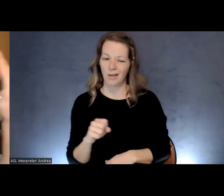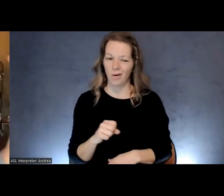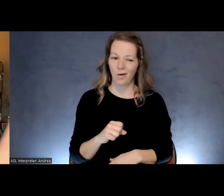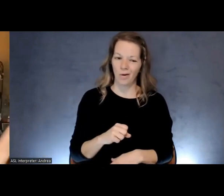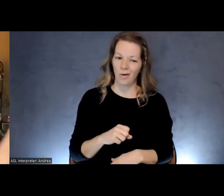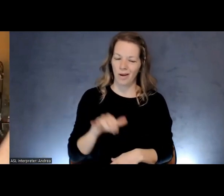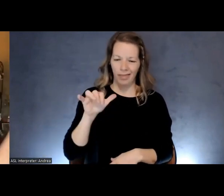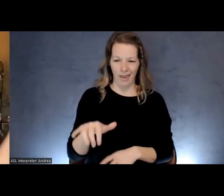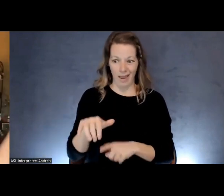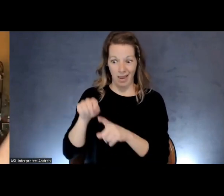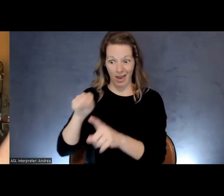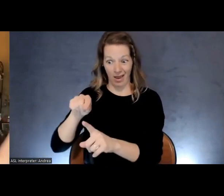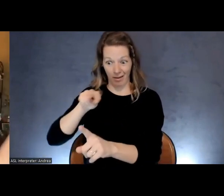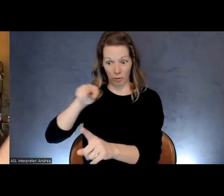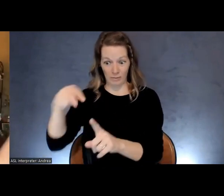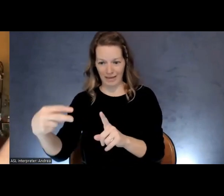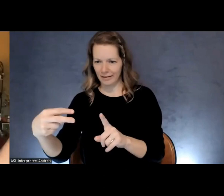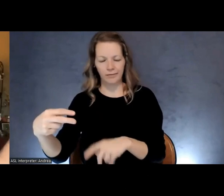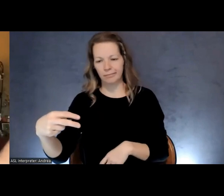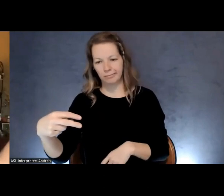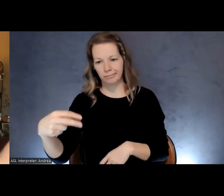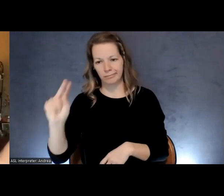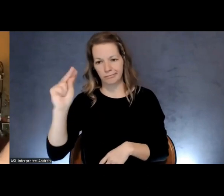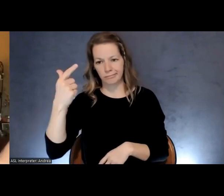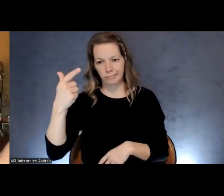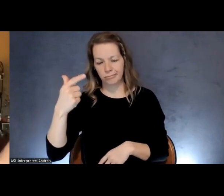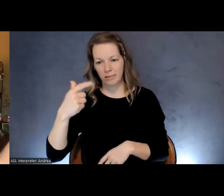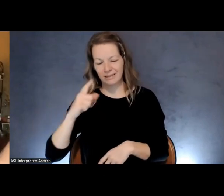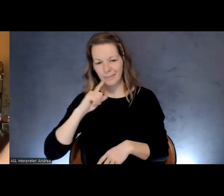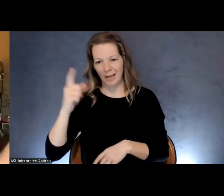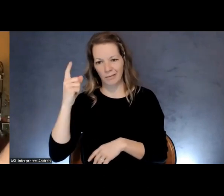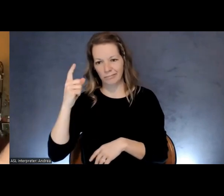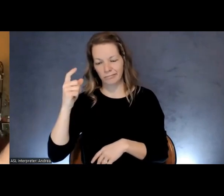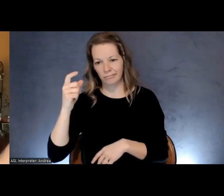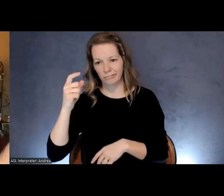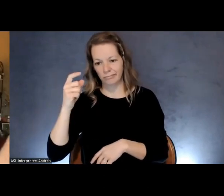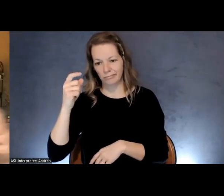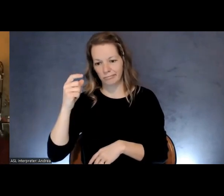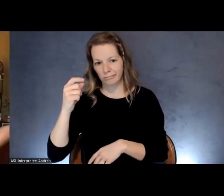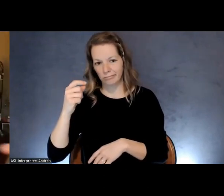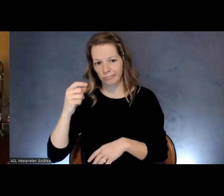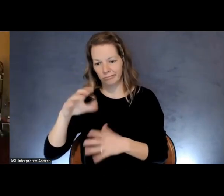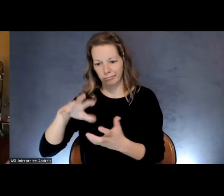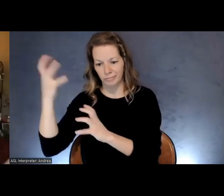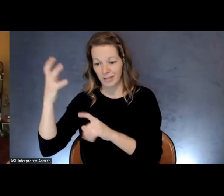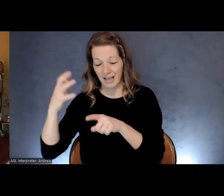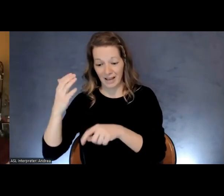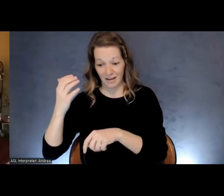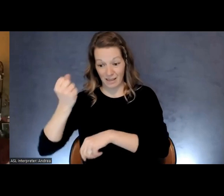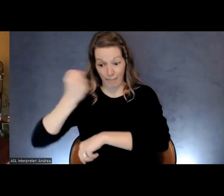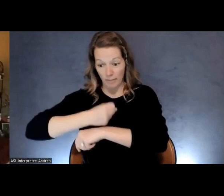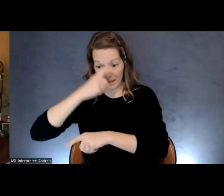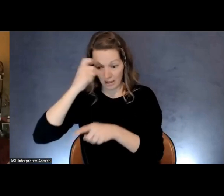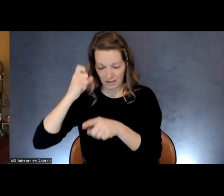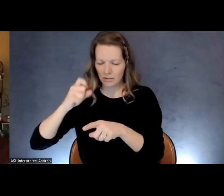been busted wide open by the new psychology and trauma research that's saying that that's because we're not understanding